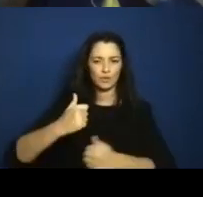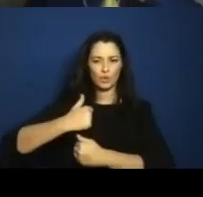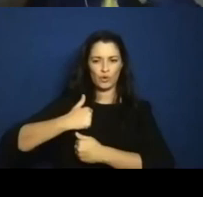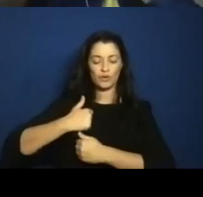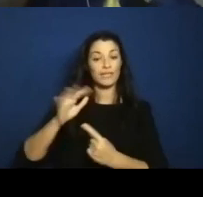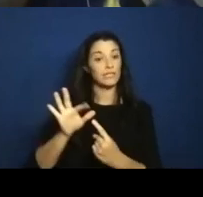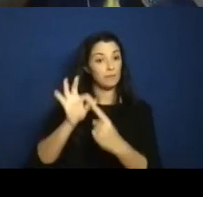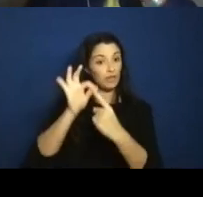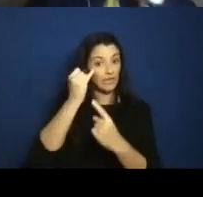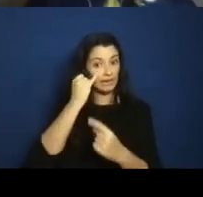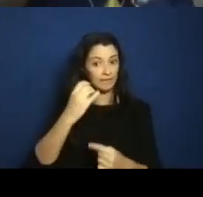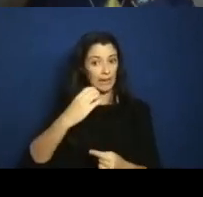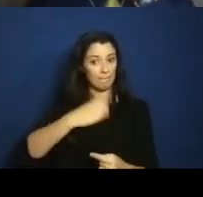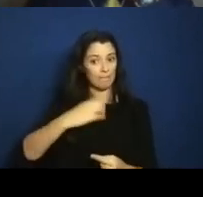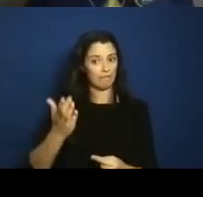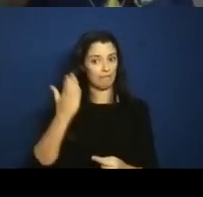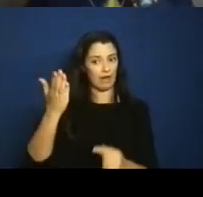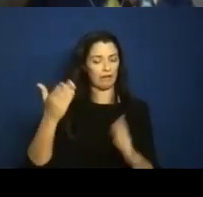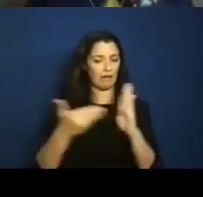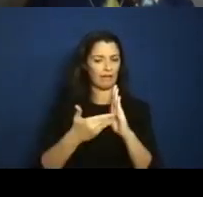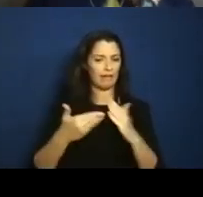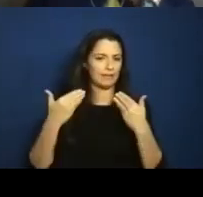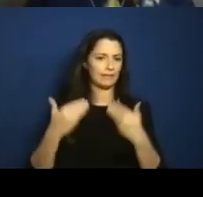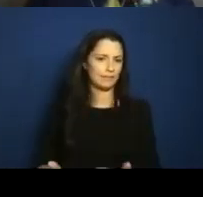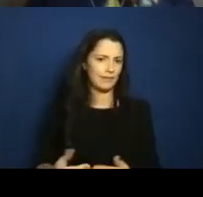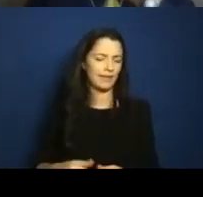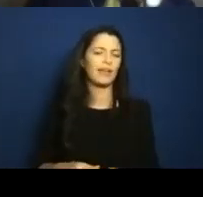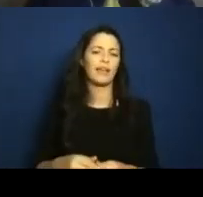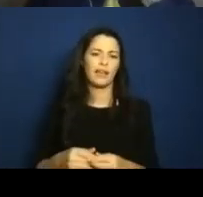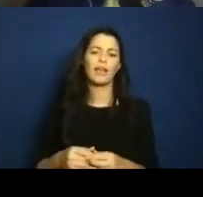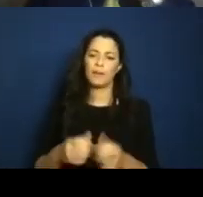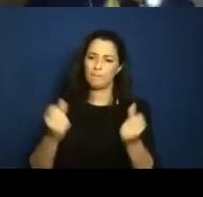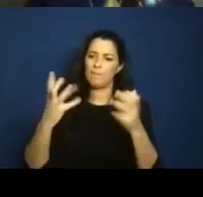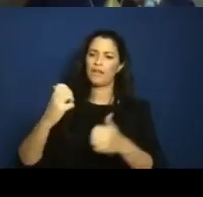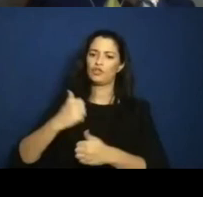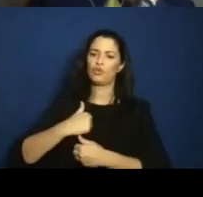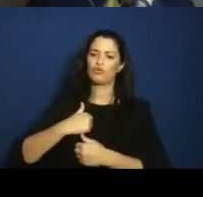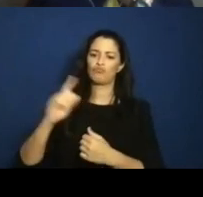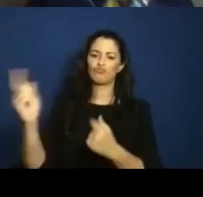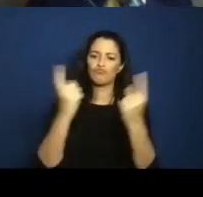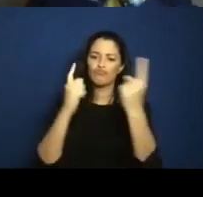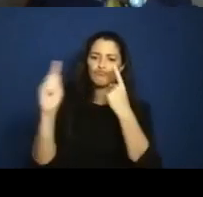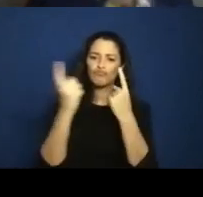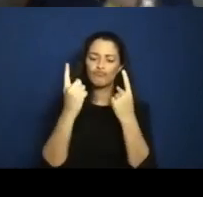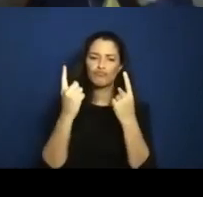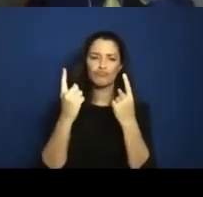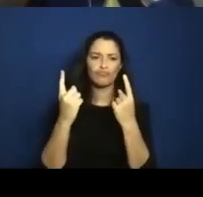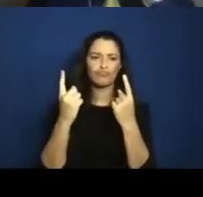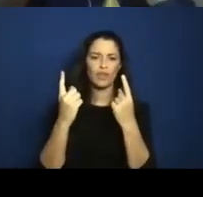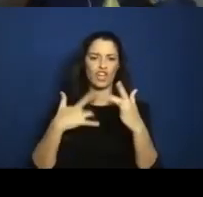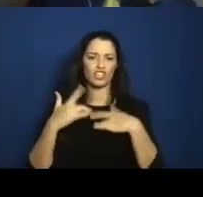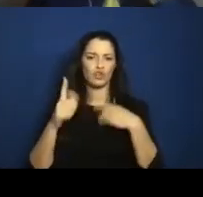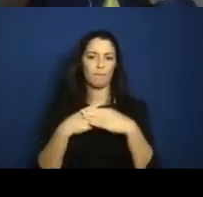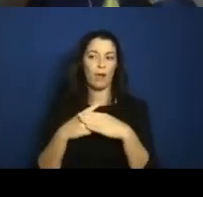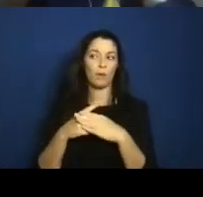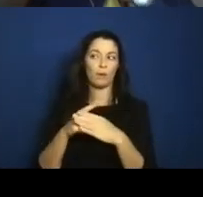complaints within the unit. And a bunch of soldiers came to me with issues with the current leaders.